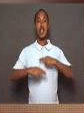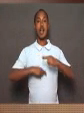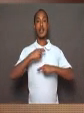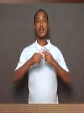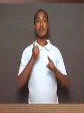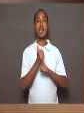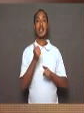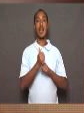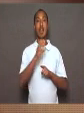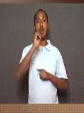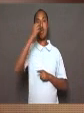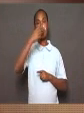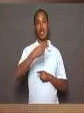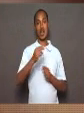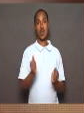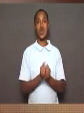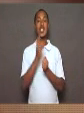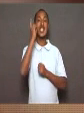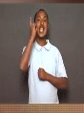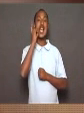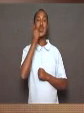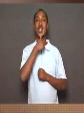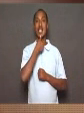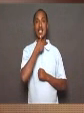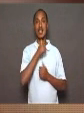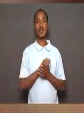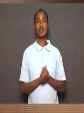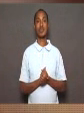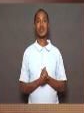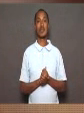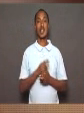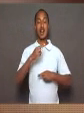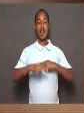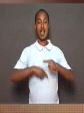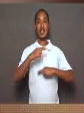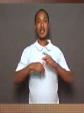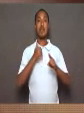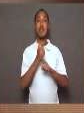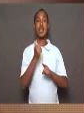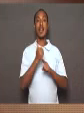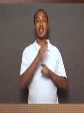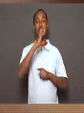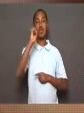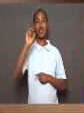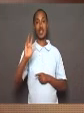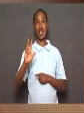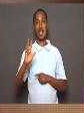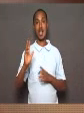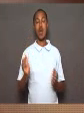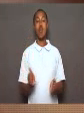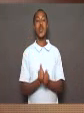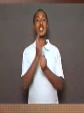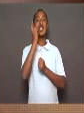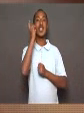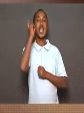reacting metal hydroxides with dilute acids, reacting metal carbonates